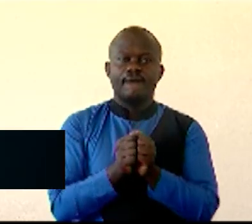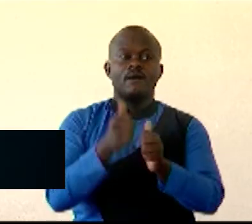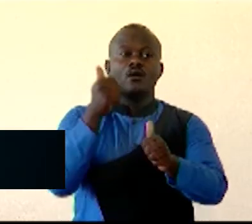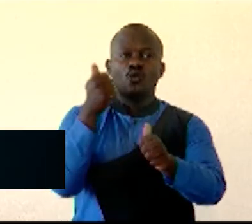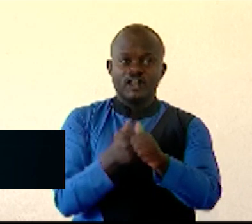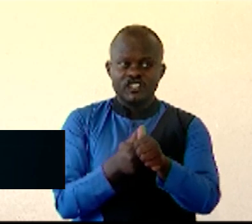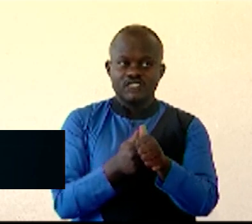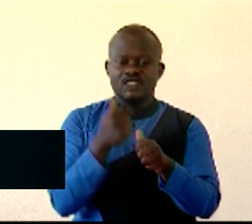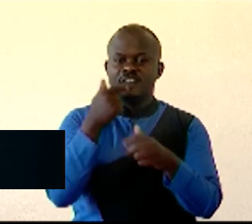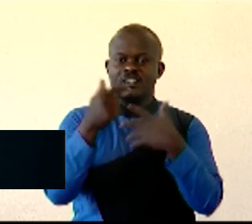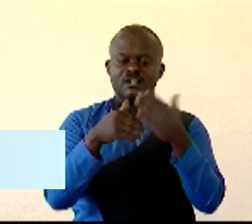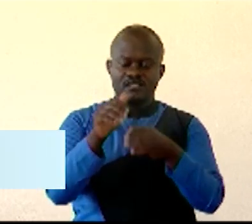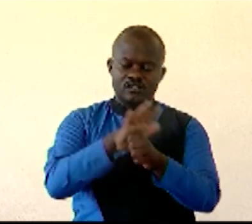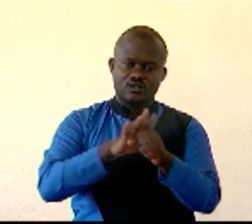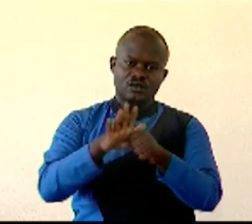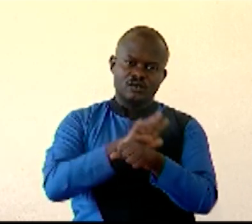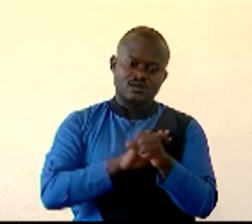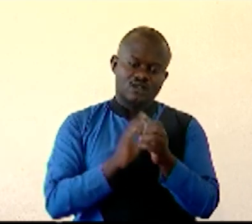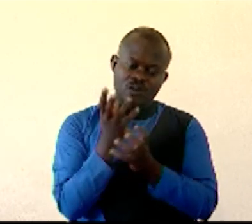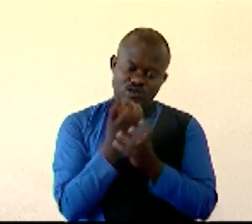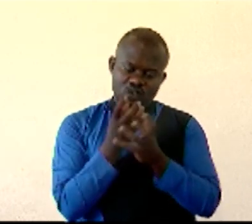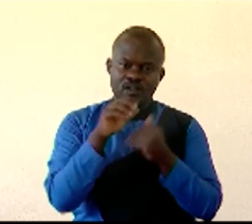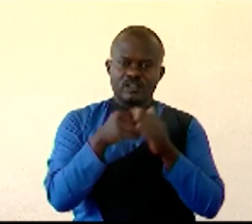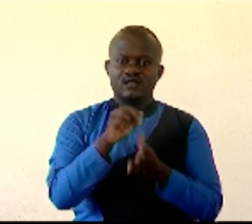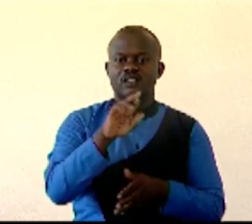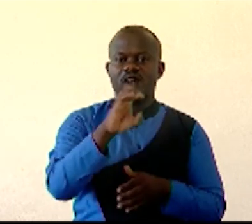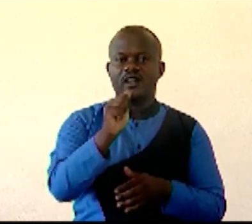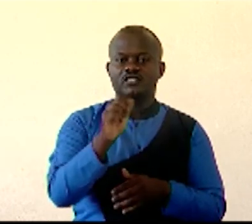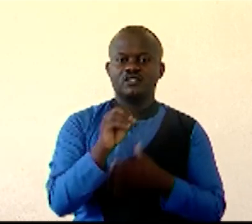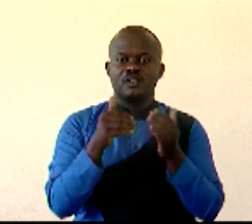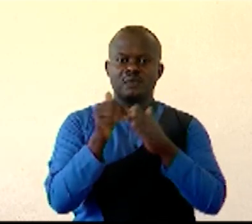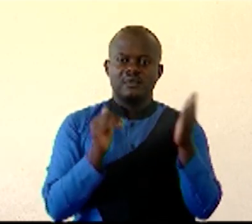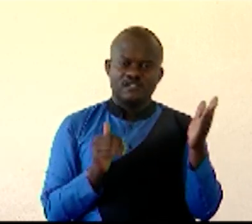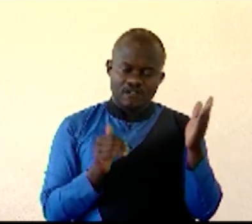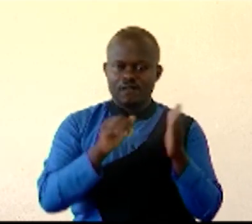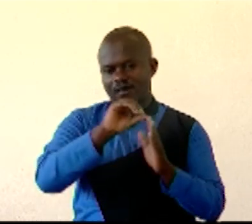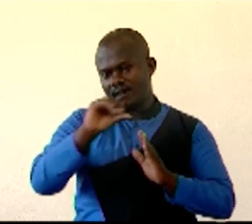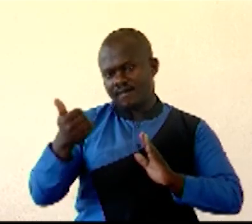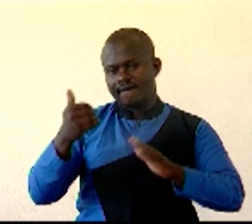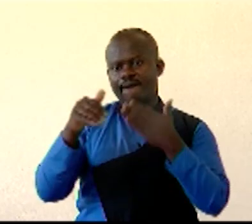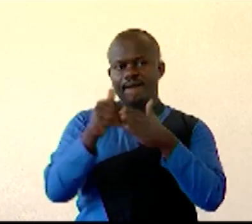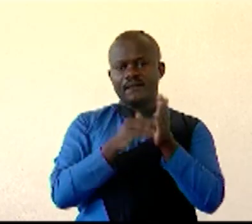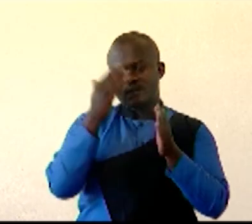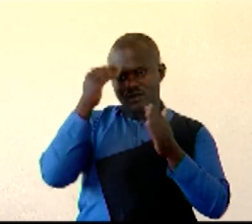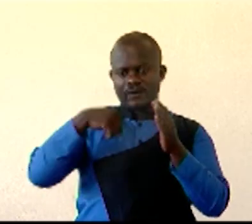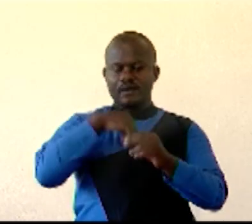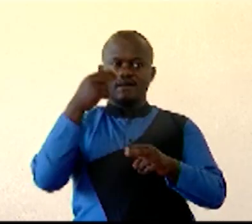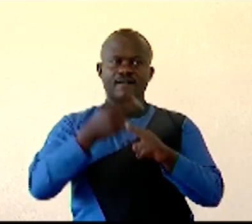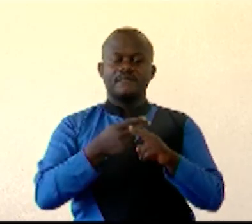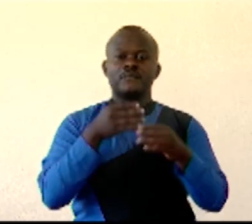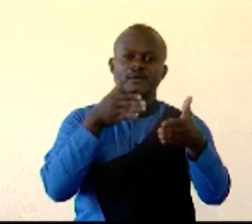which is totally consumed in a reaction before the others. And why do we call it the